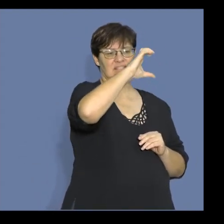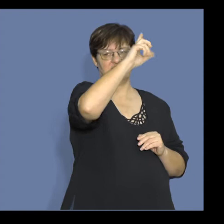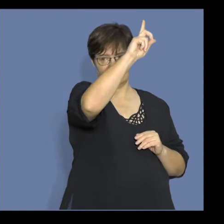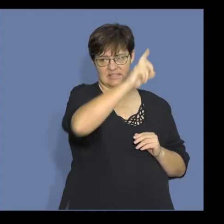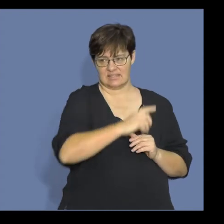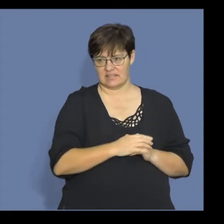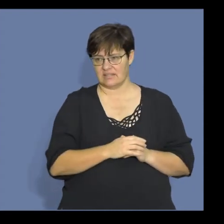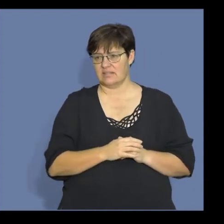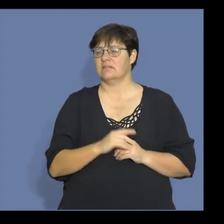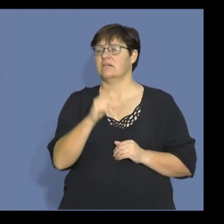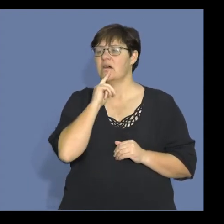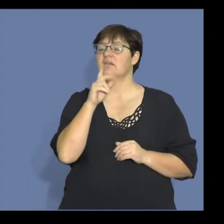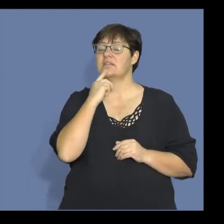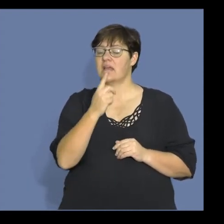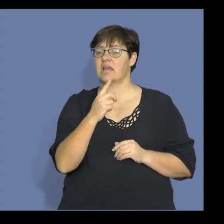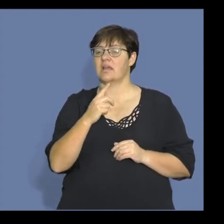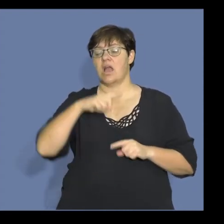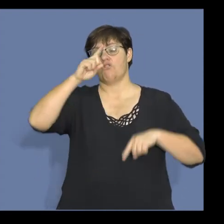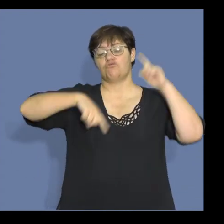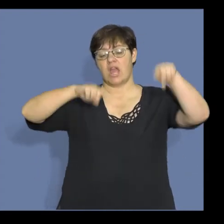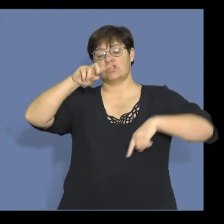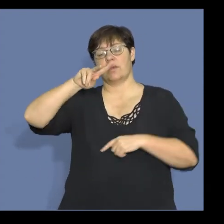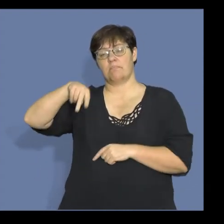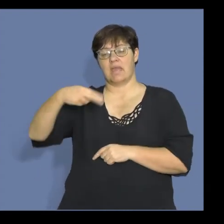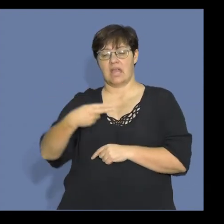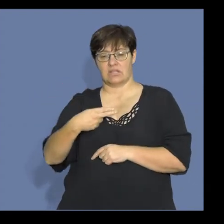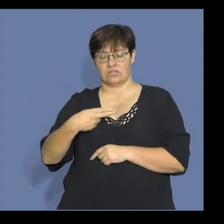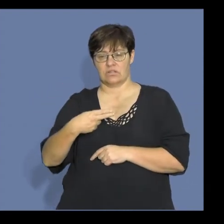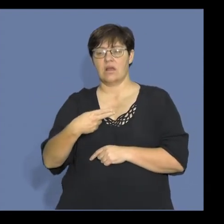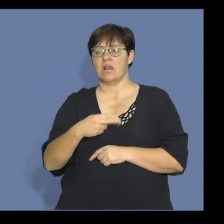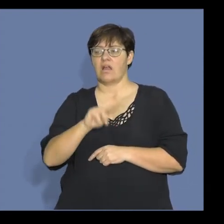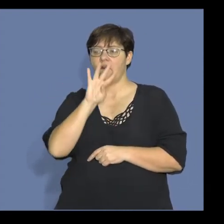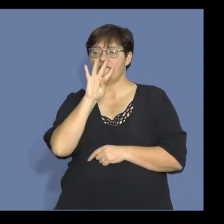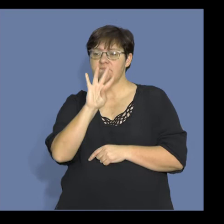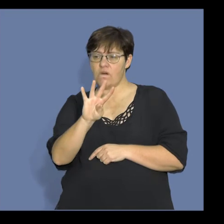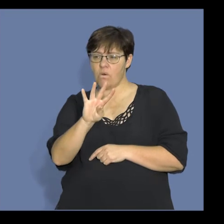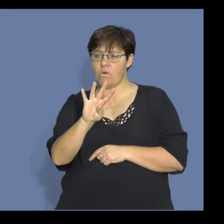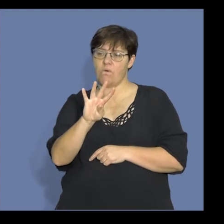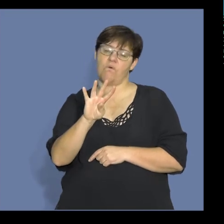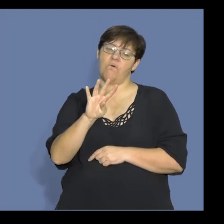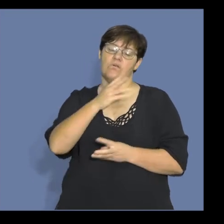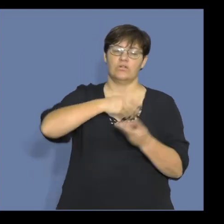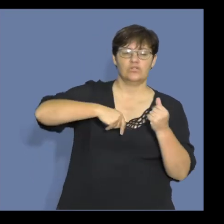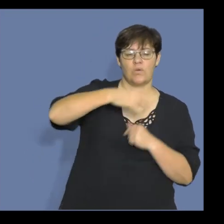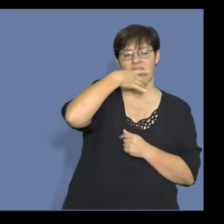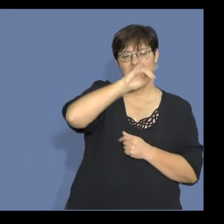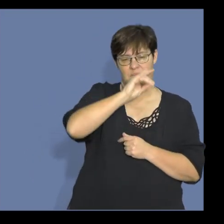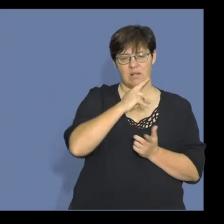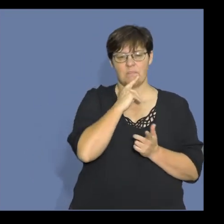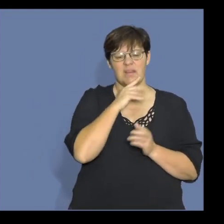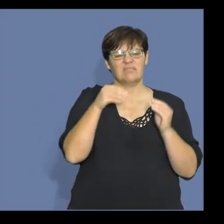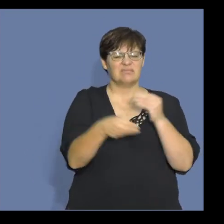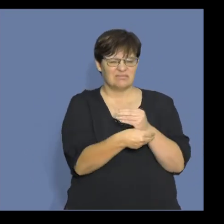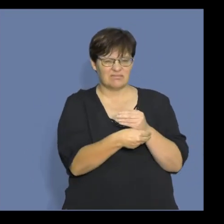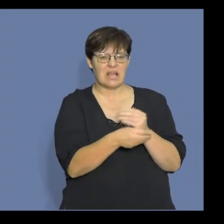this is that the graph reads the range of pH where 4 soil animals were found. So these are organisms, often your